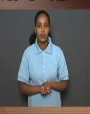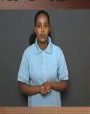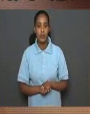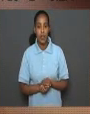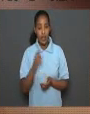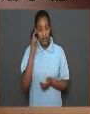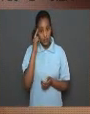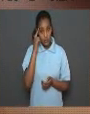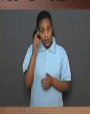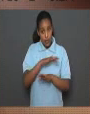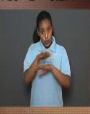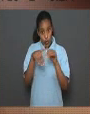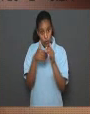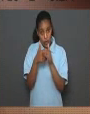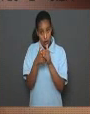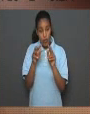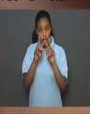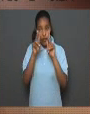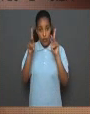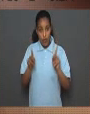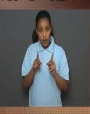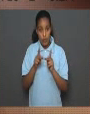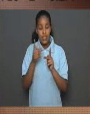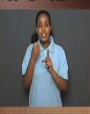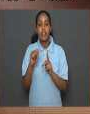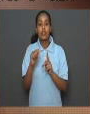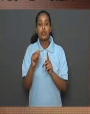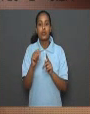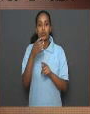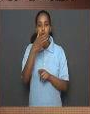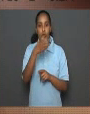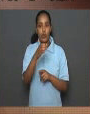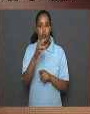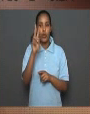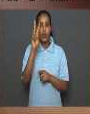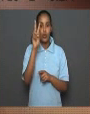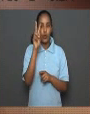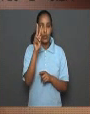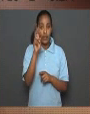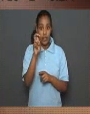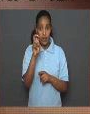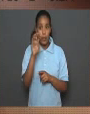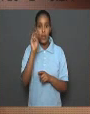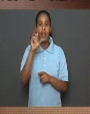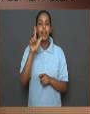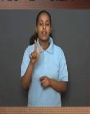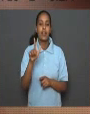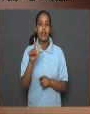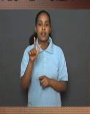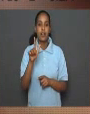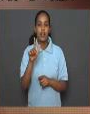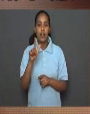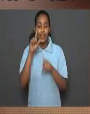Assuming the total volume of the solution is 20 milliliters at